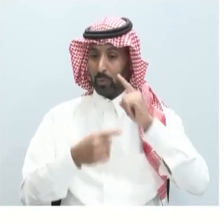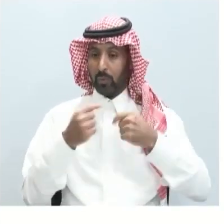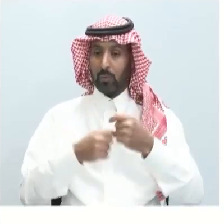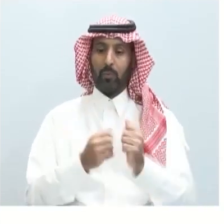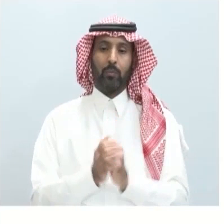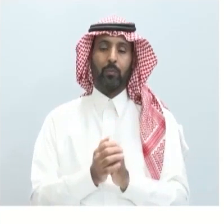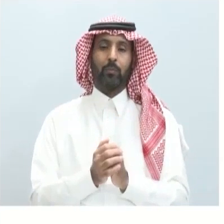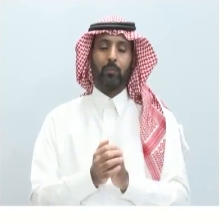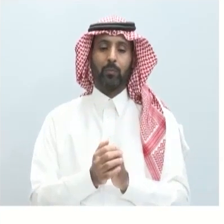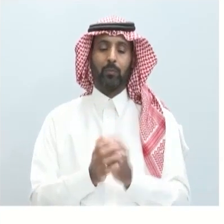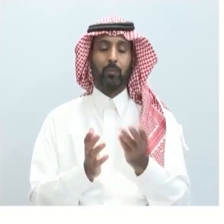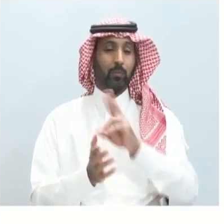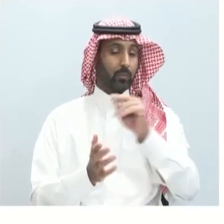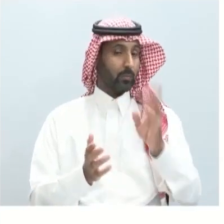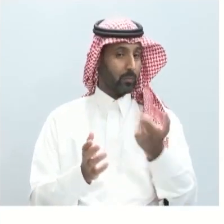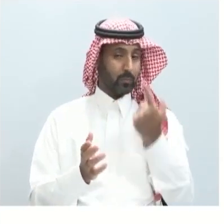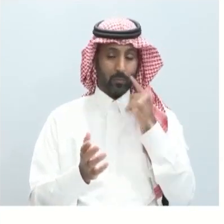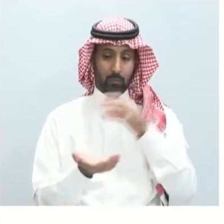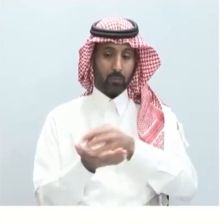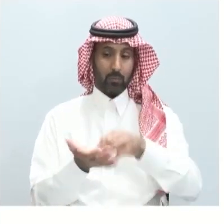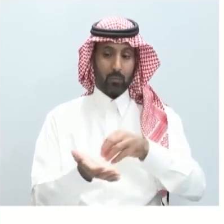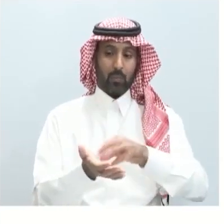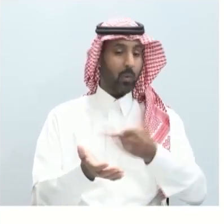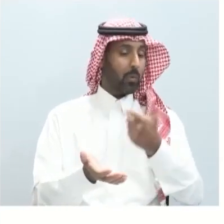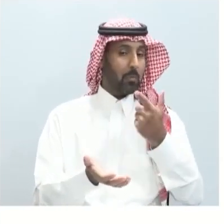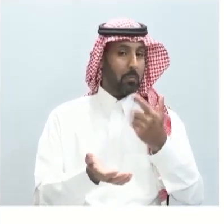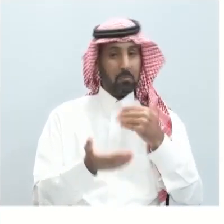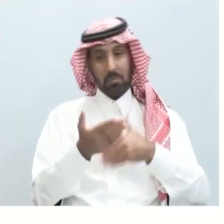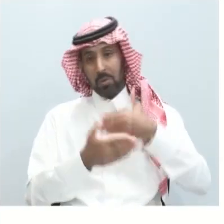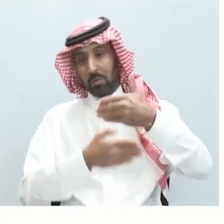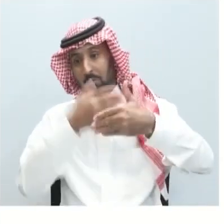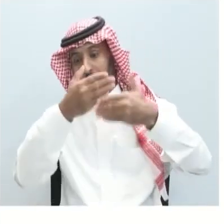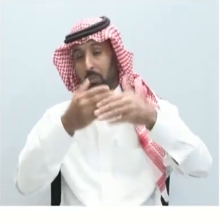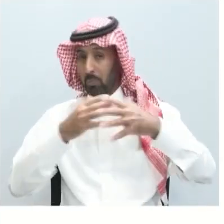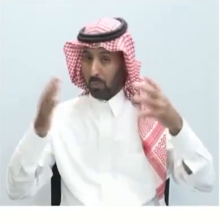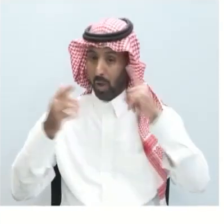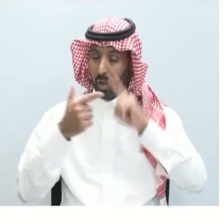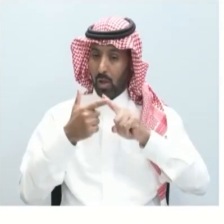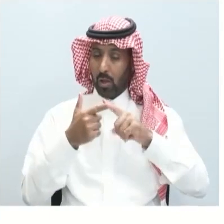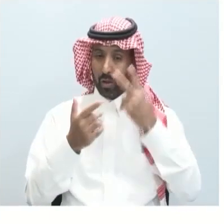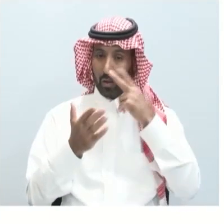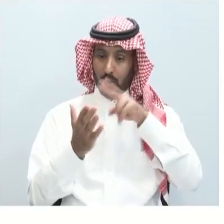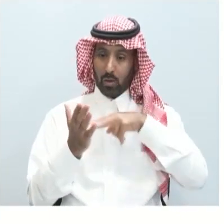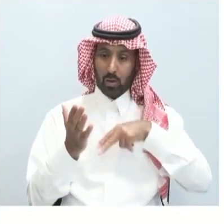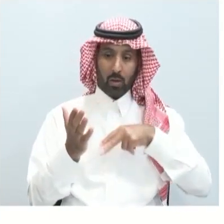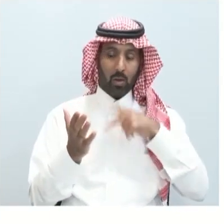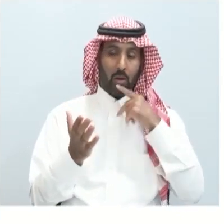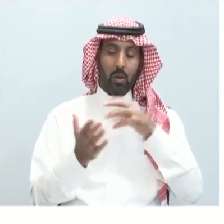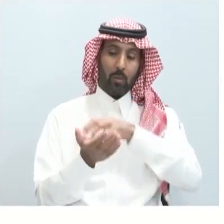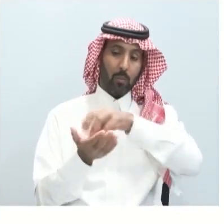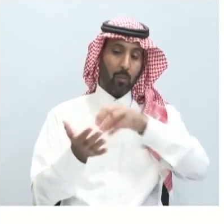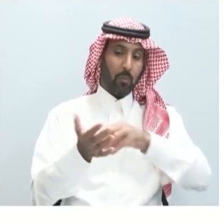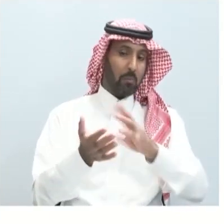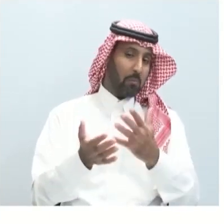develop. Can you give some examples which areas might develop? Give some examples, of course, from the text of what areas that